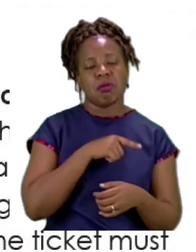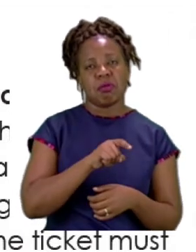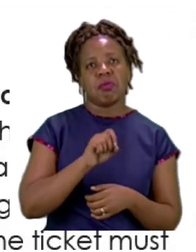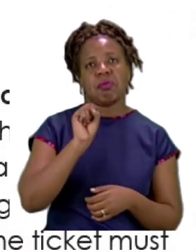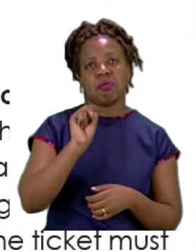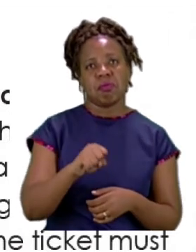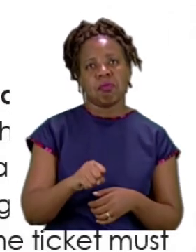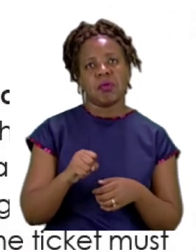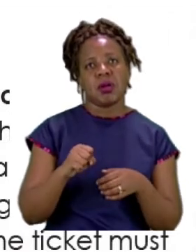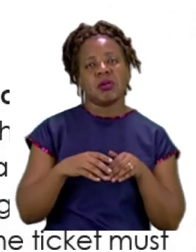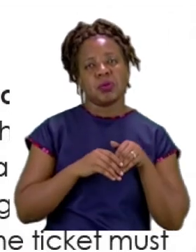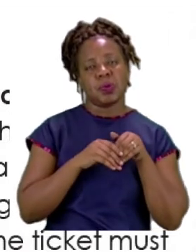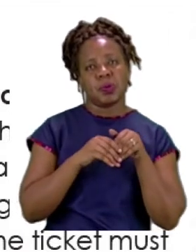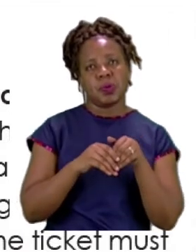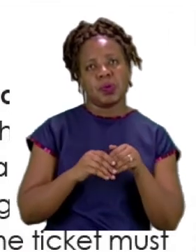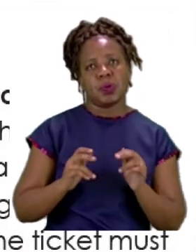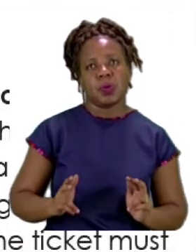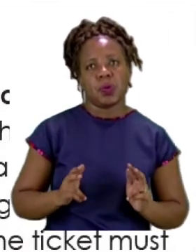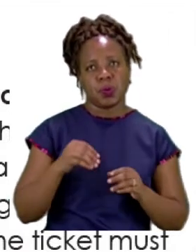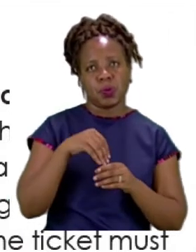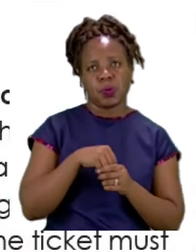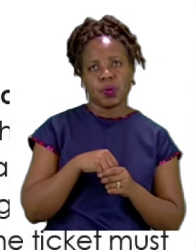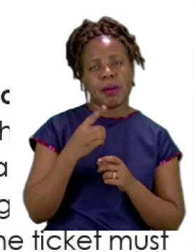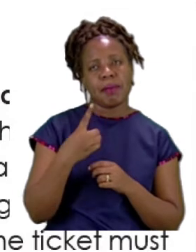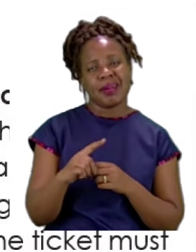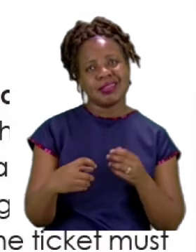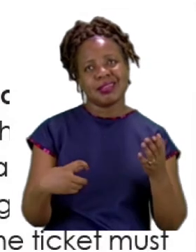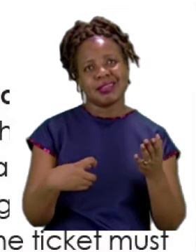be paid at the main ticket stall.